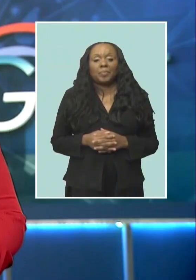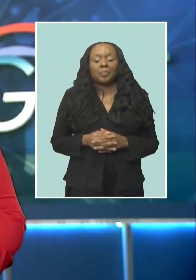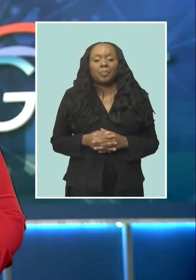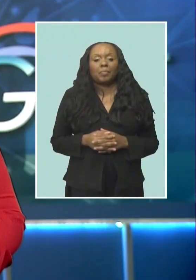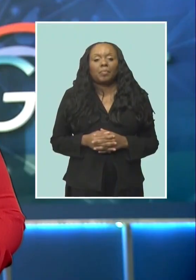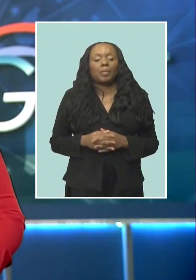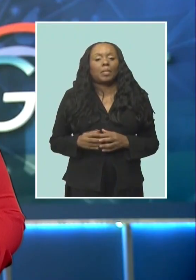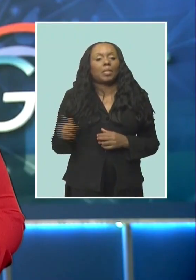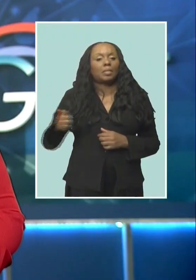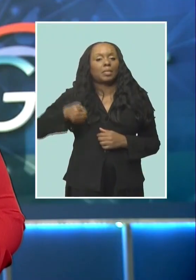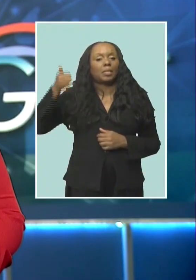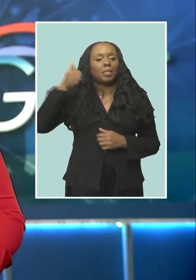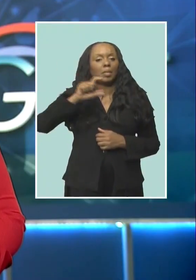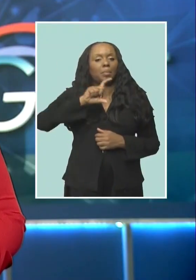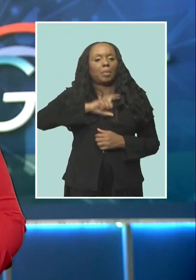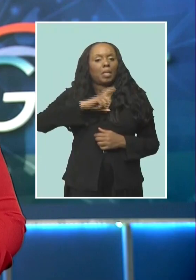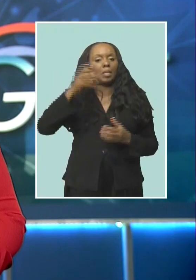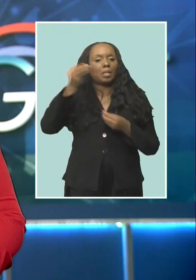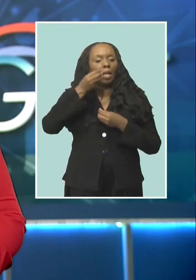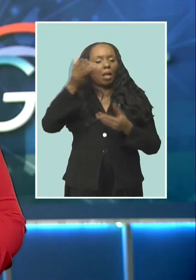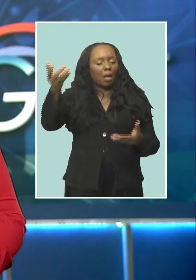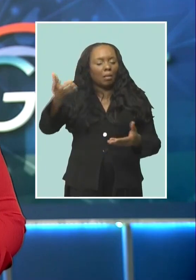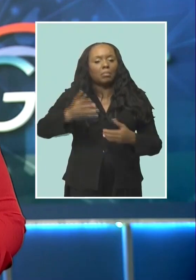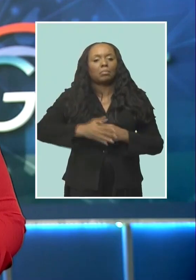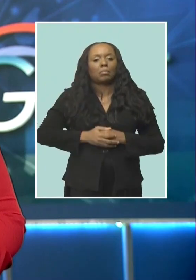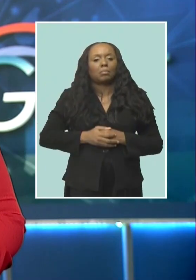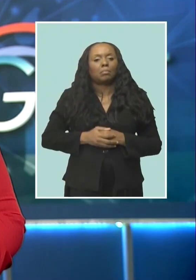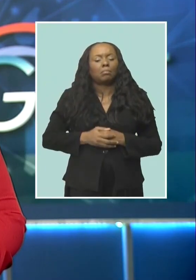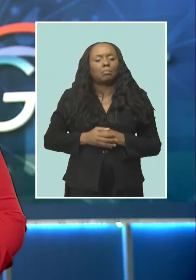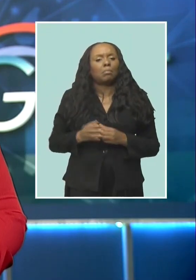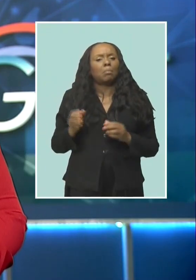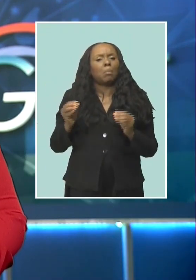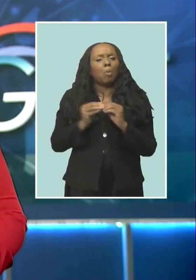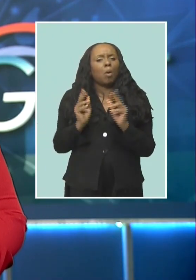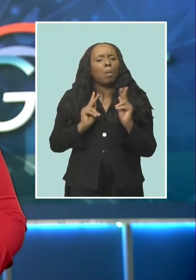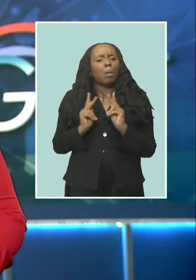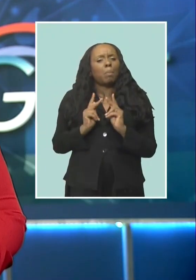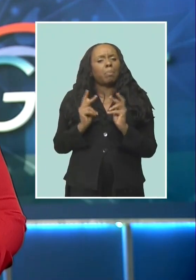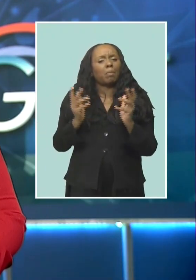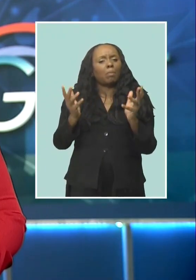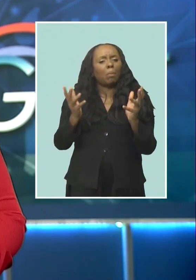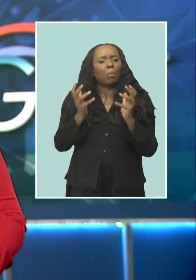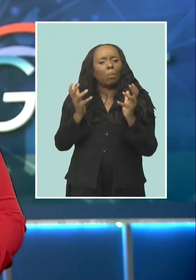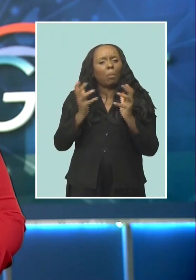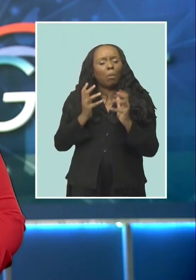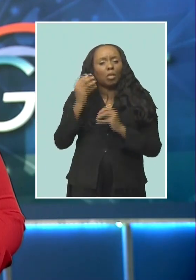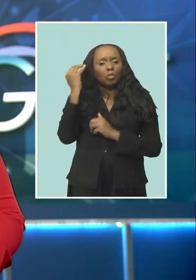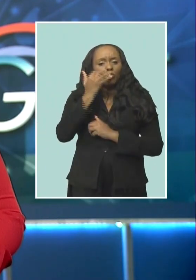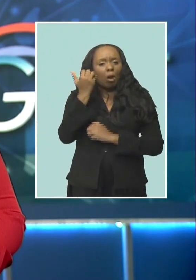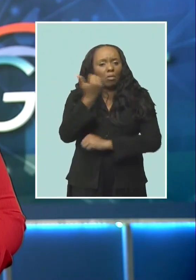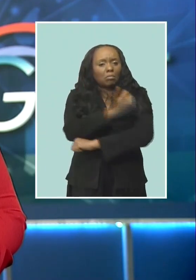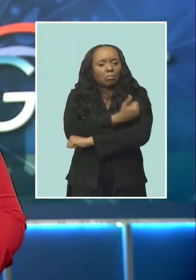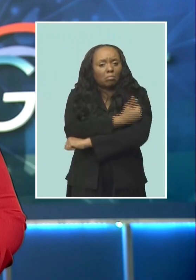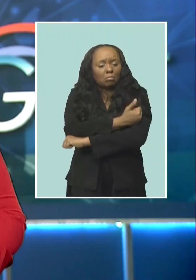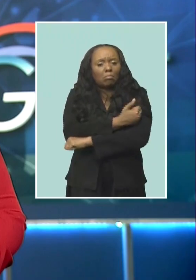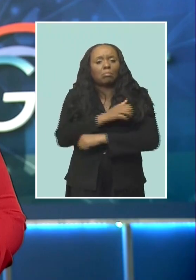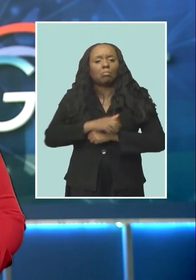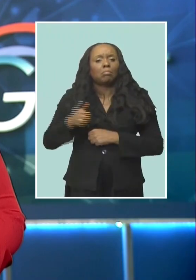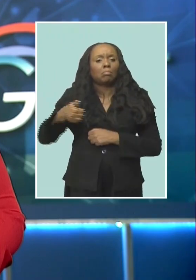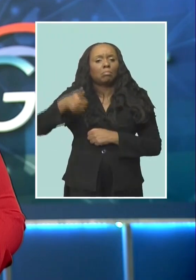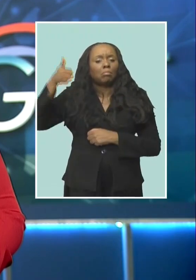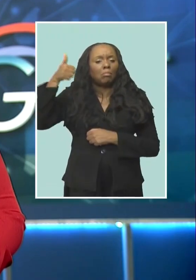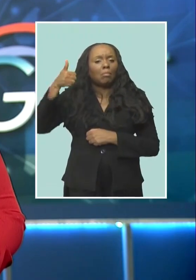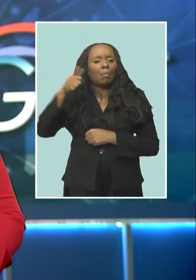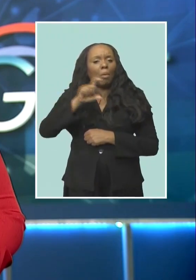A senior police officer has revealed a growing demand for drugs in Barbados. Superintendent Mark White made the revelation during a